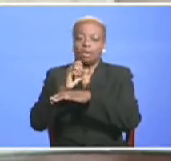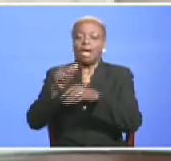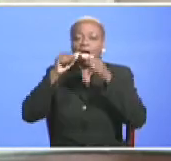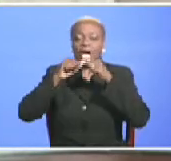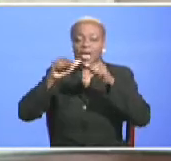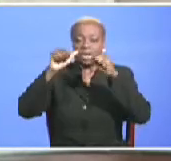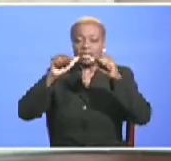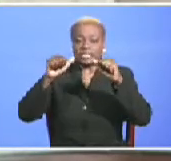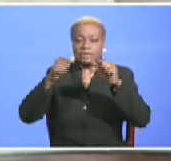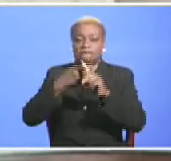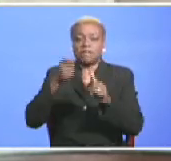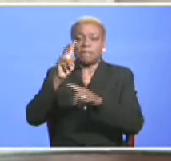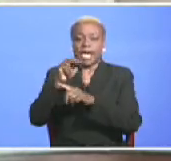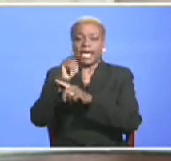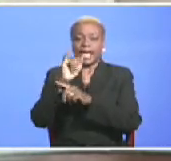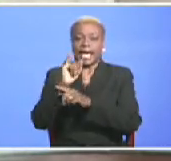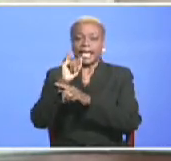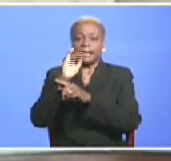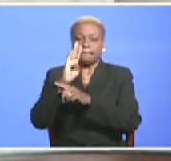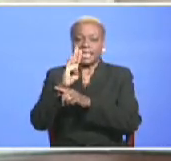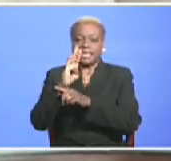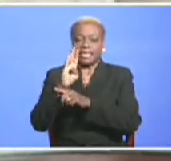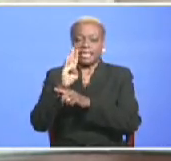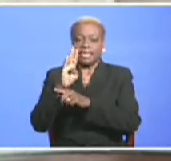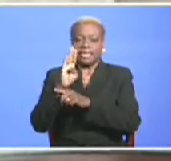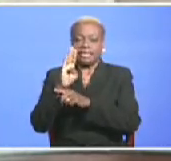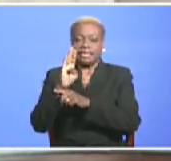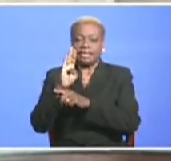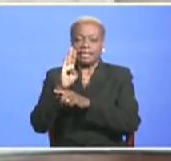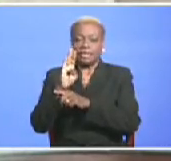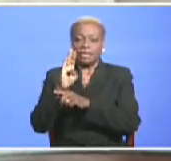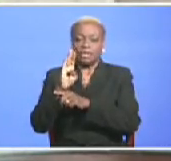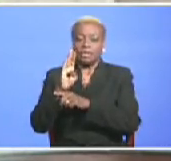announcement from the NIB board will come forward.